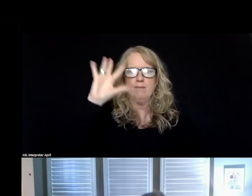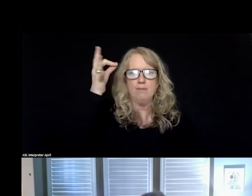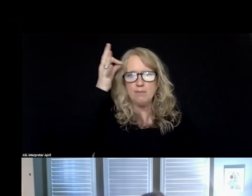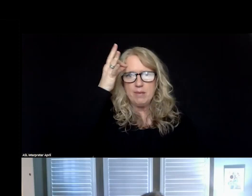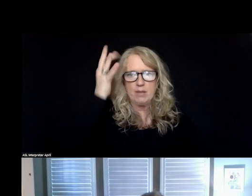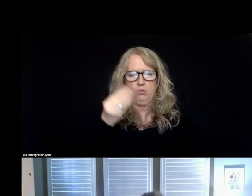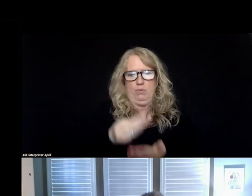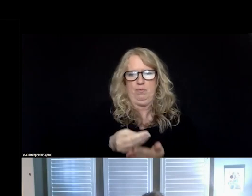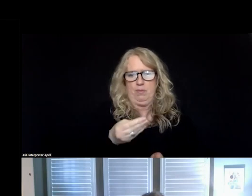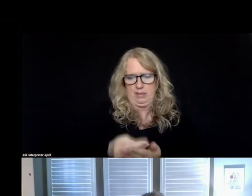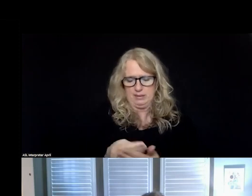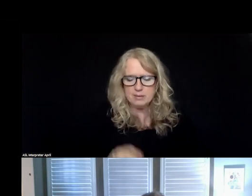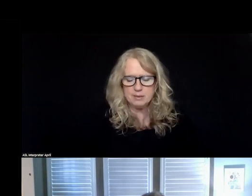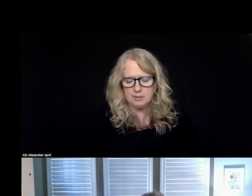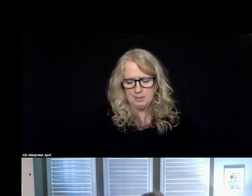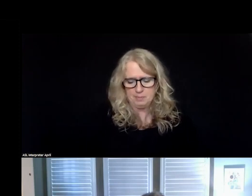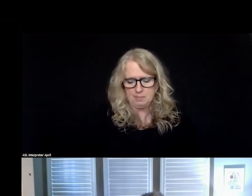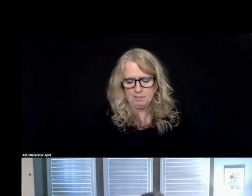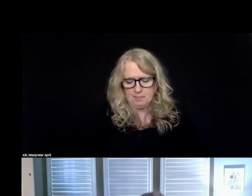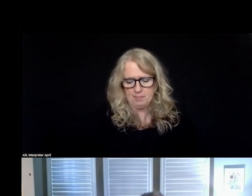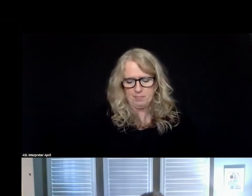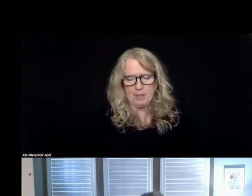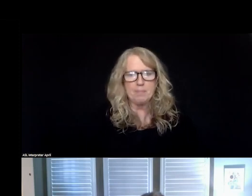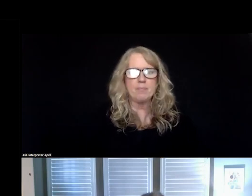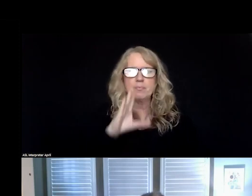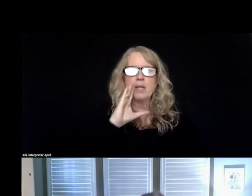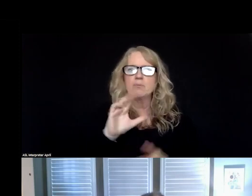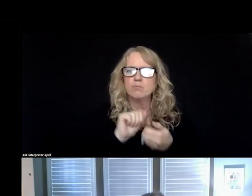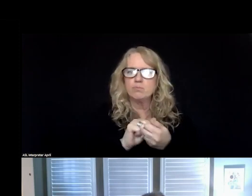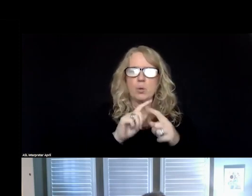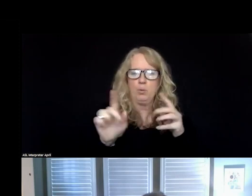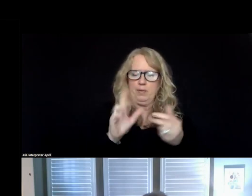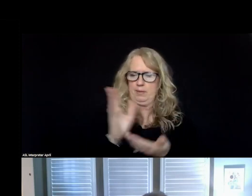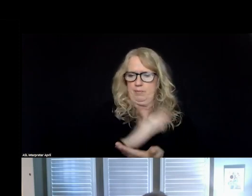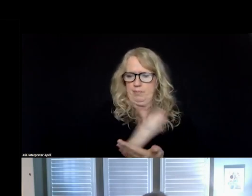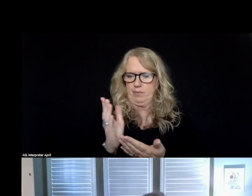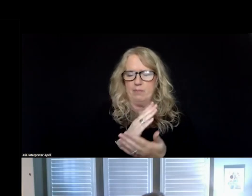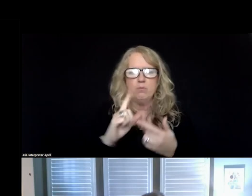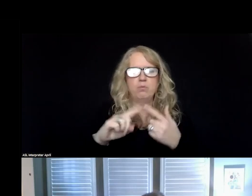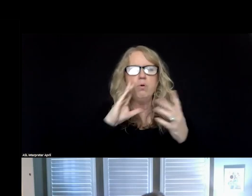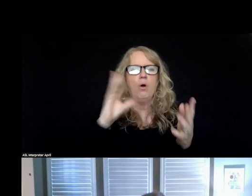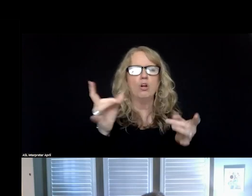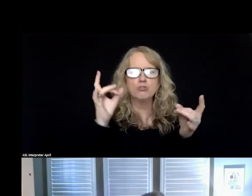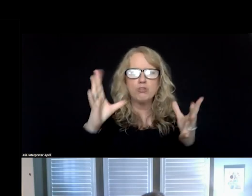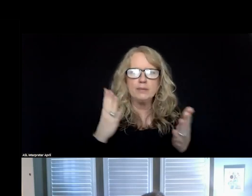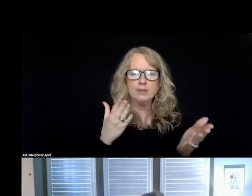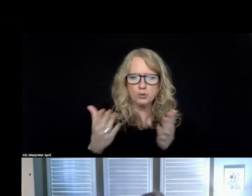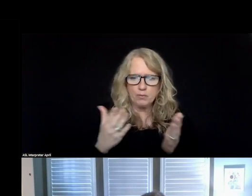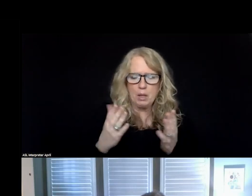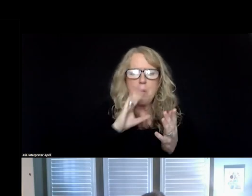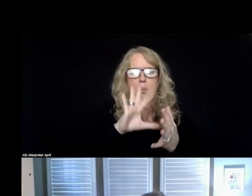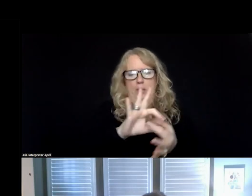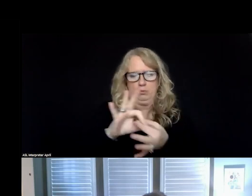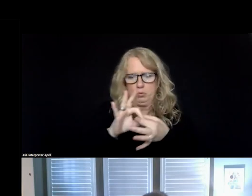that happen, that they would work with the continuum of crisis services, and that there would be